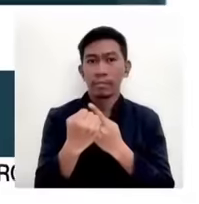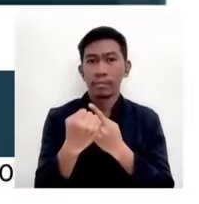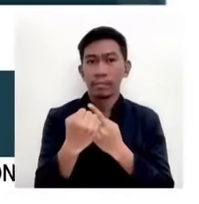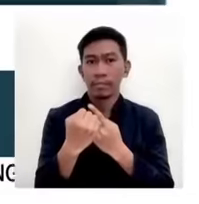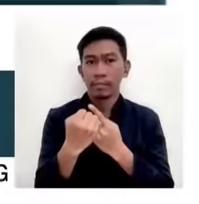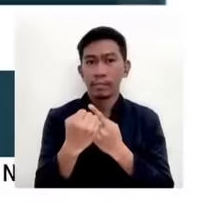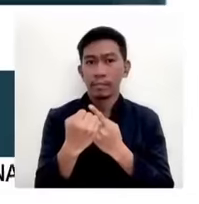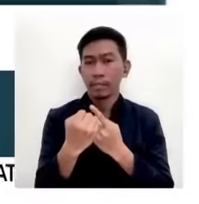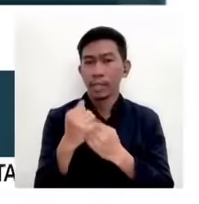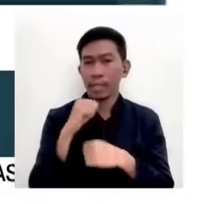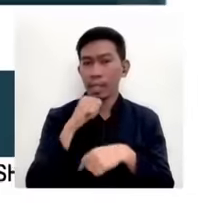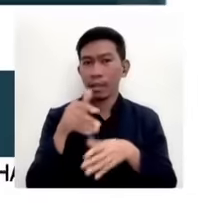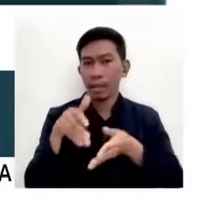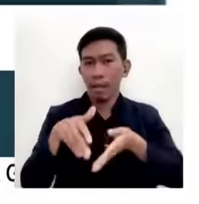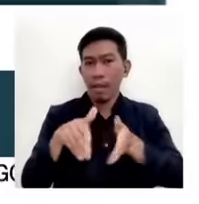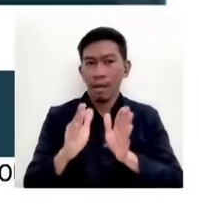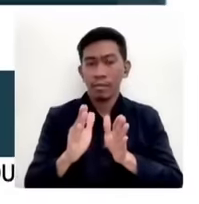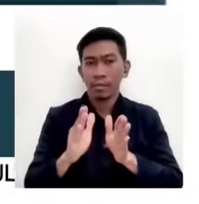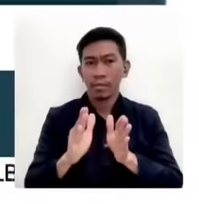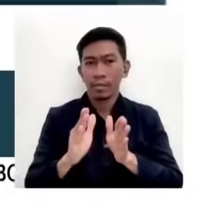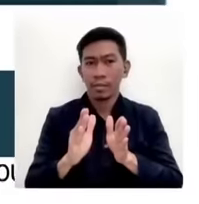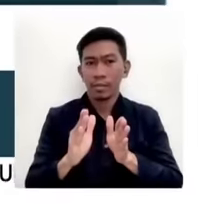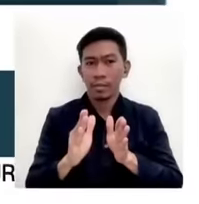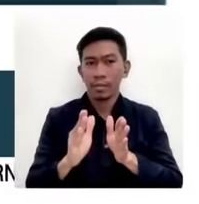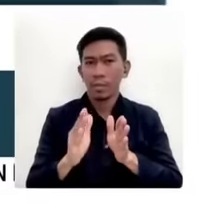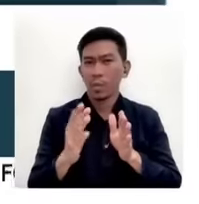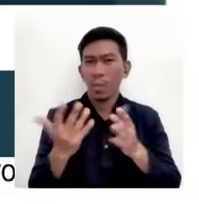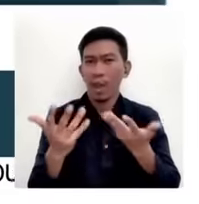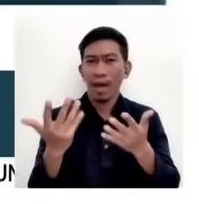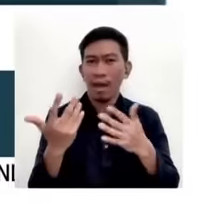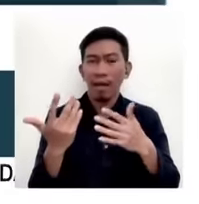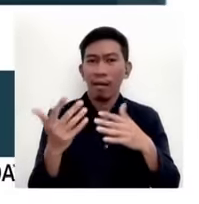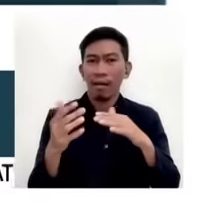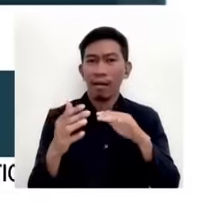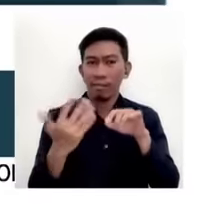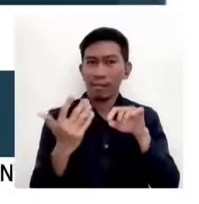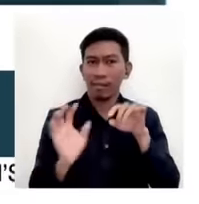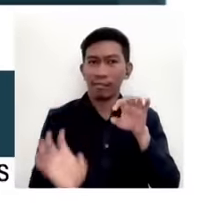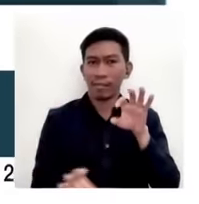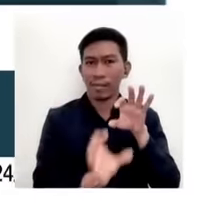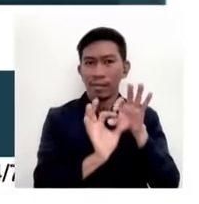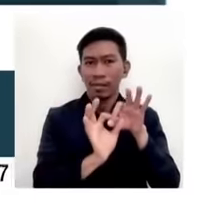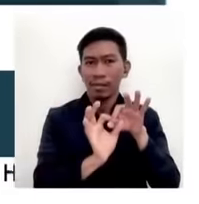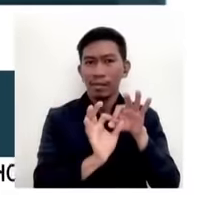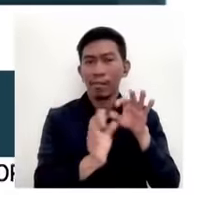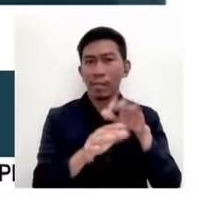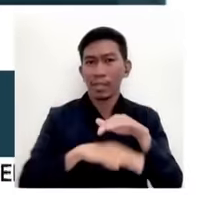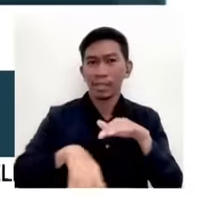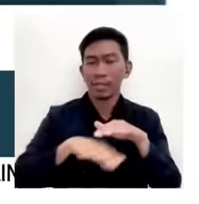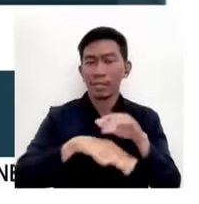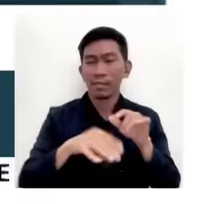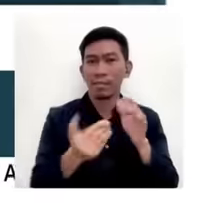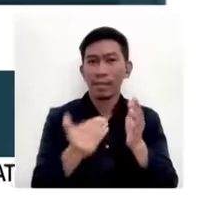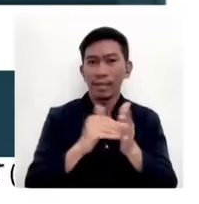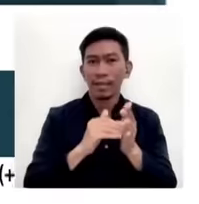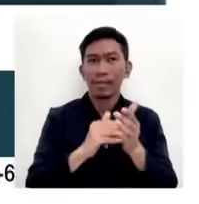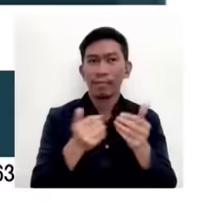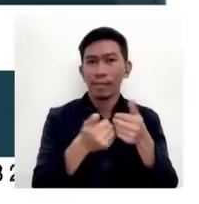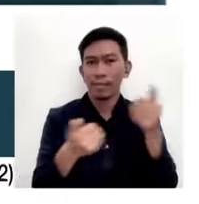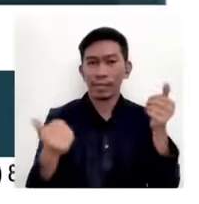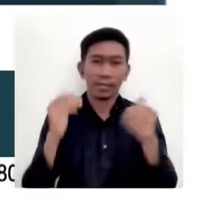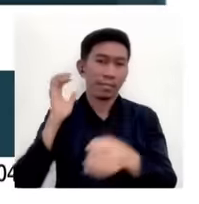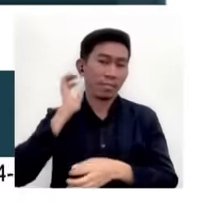does not allow us, you know, it's not even, there's no basis to go back to the call for secession. But